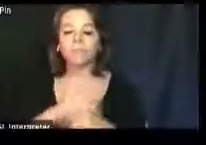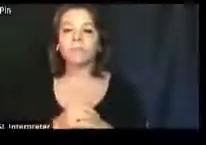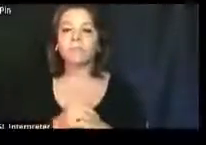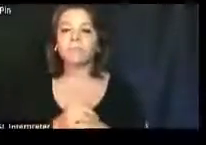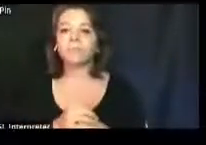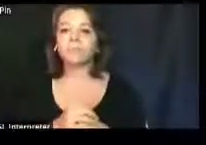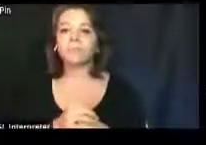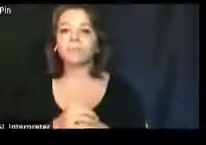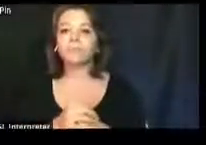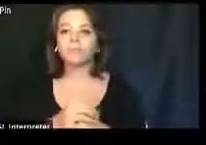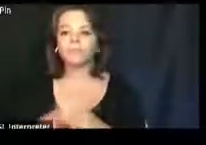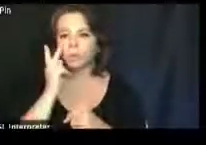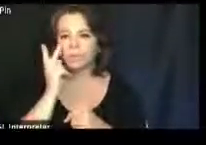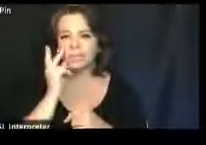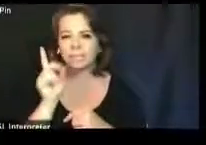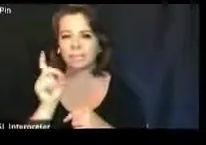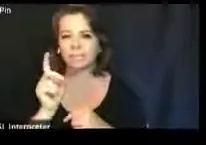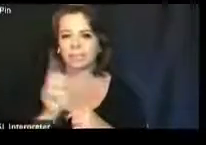You see that?